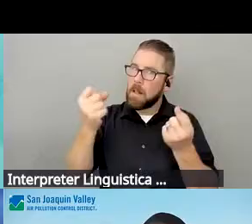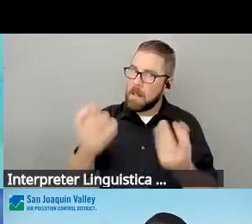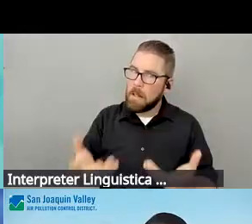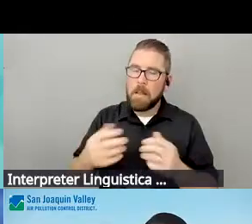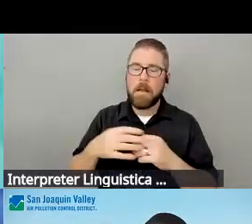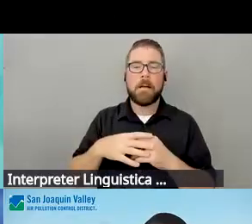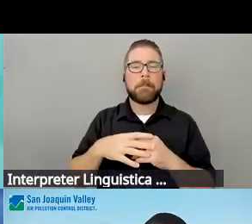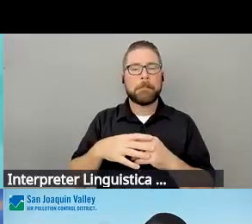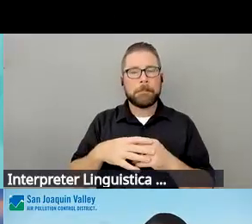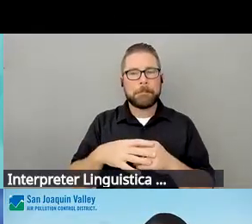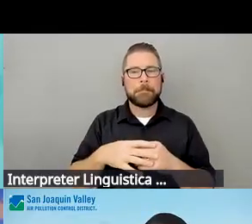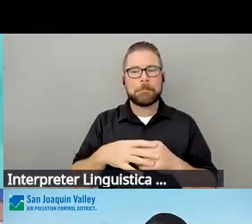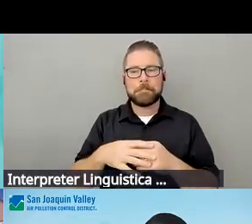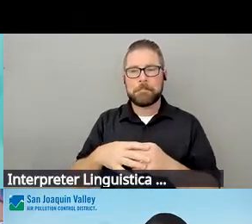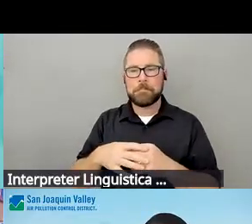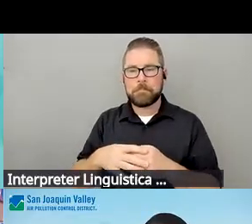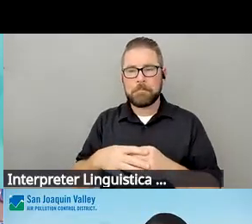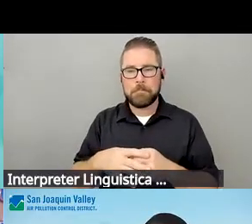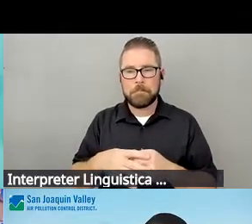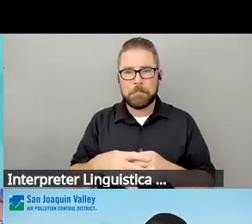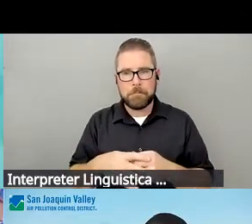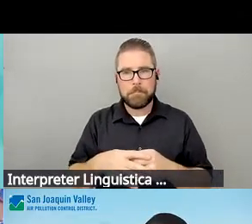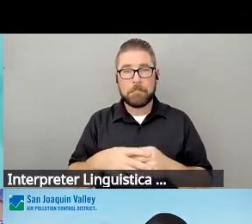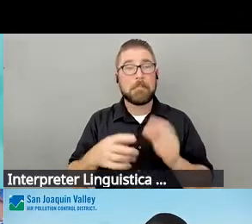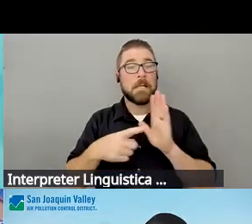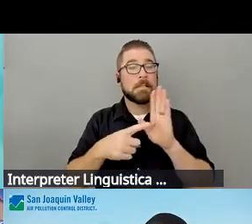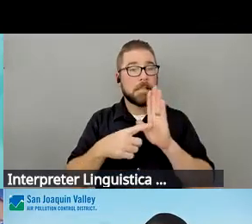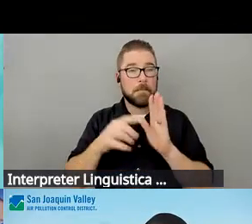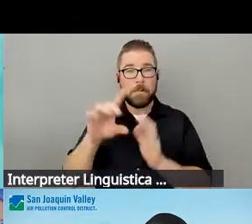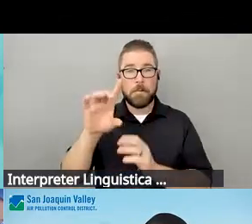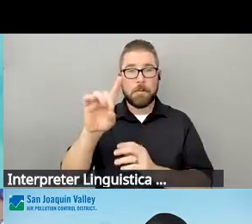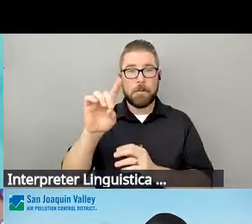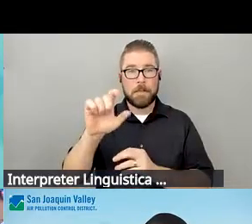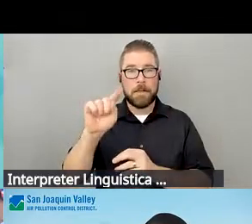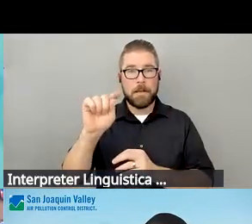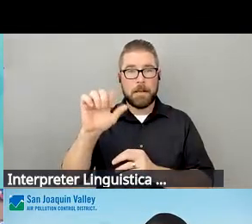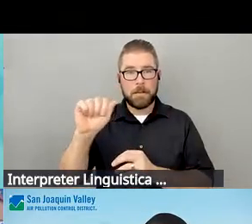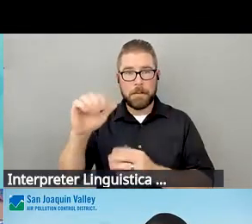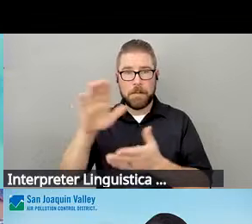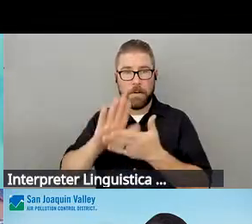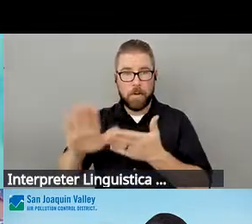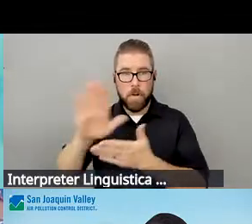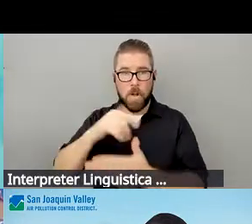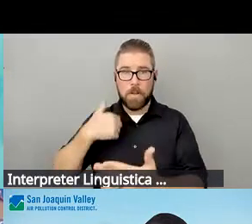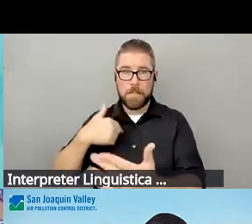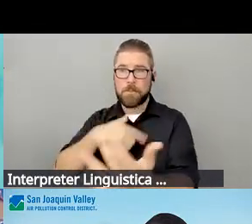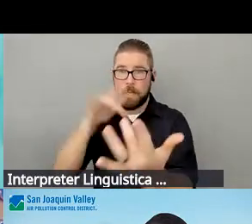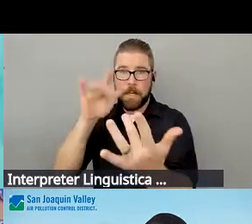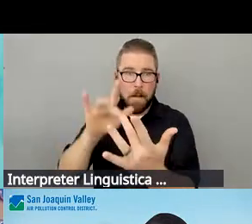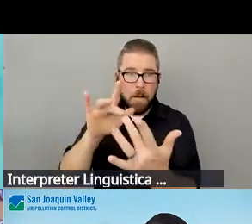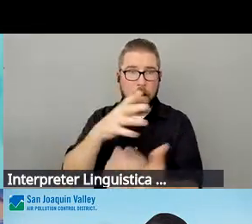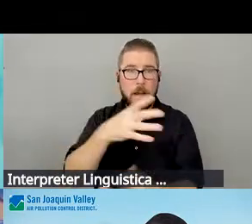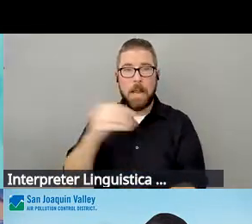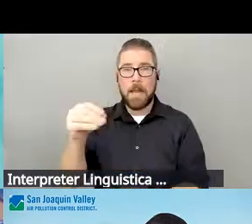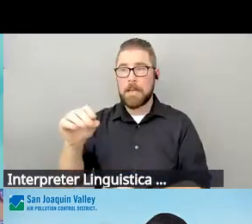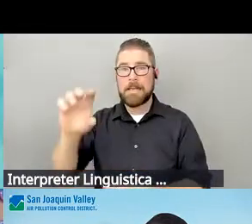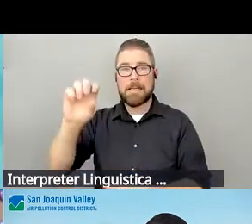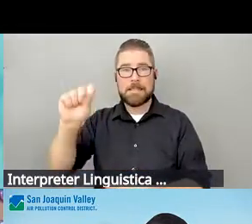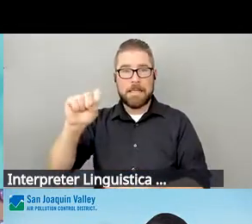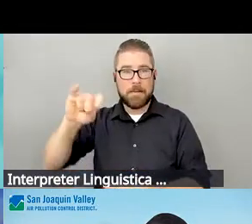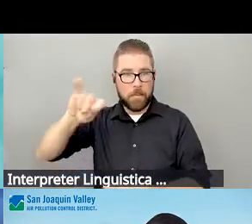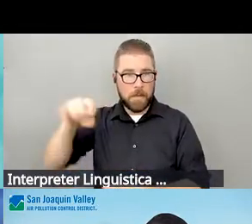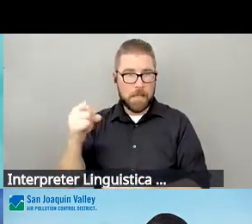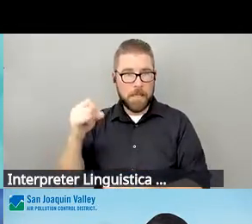including reaching out to some folks at Delta College, including reaching out to some folks at the San Joaquin County Office of Education. At that time,